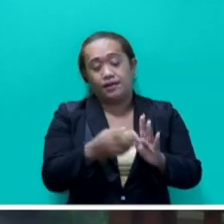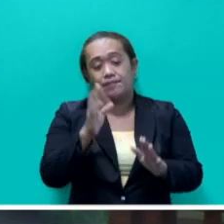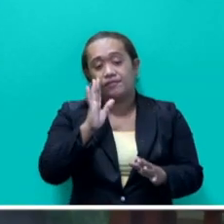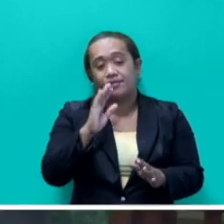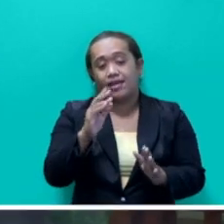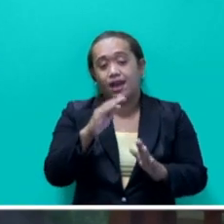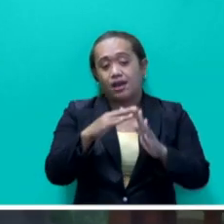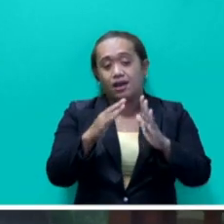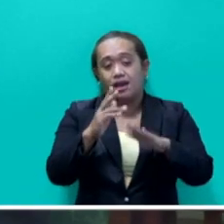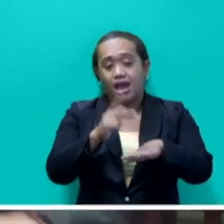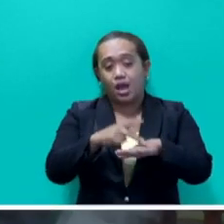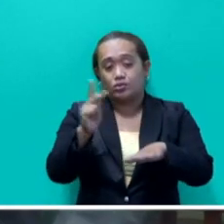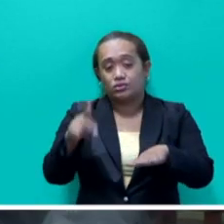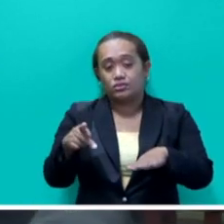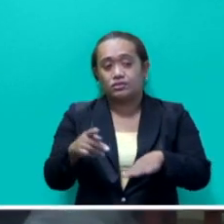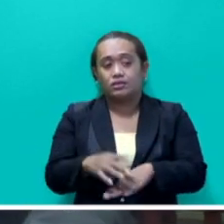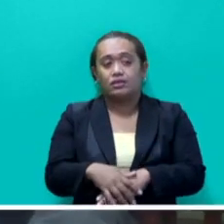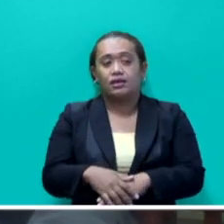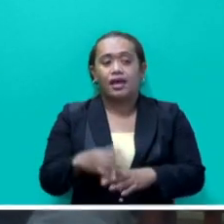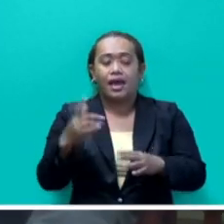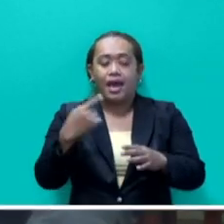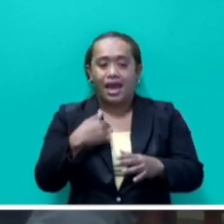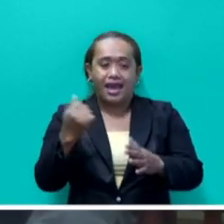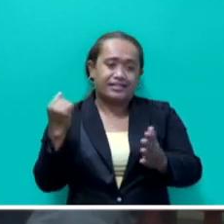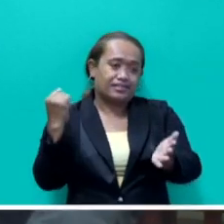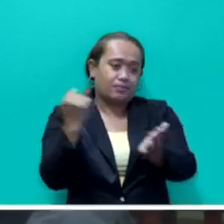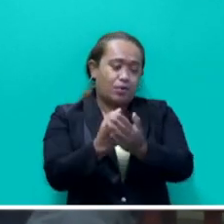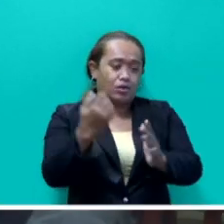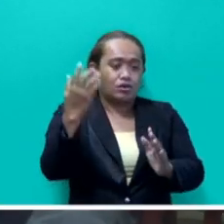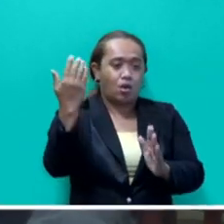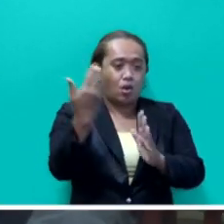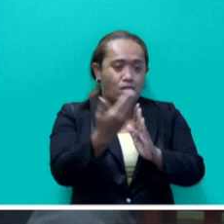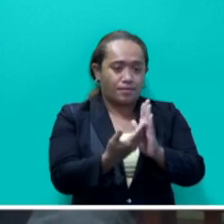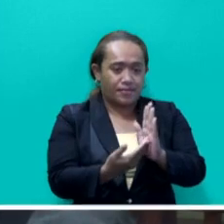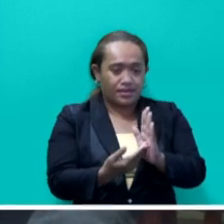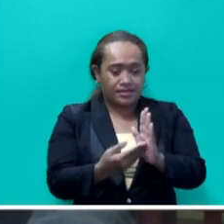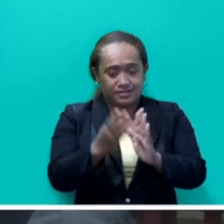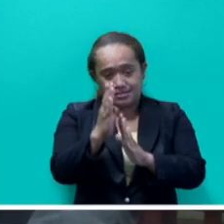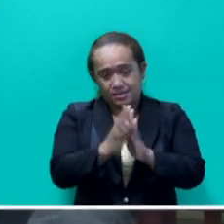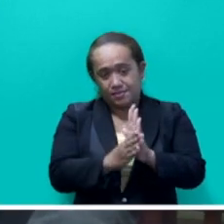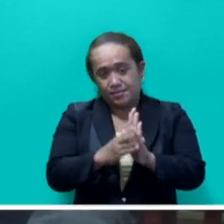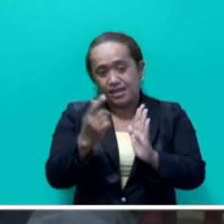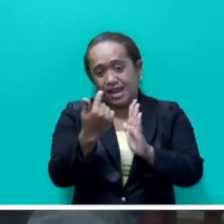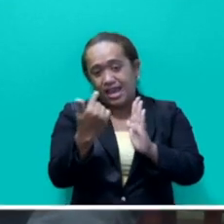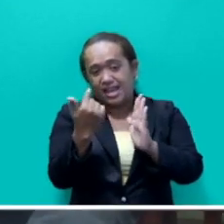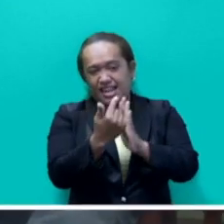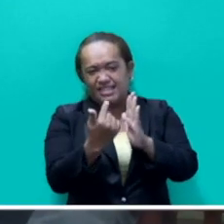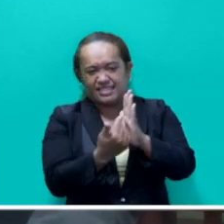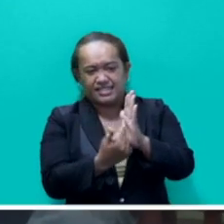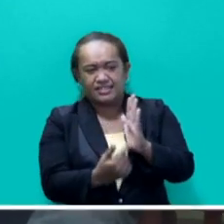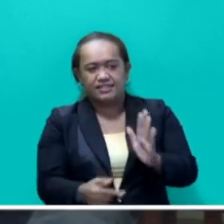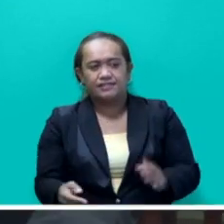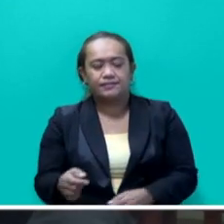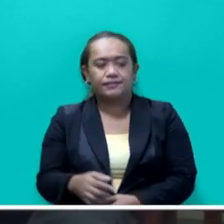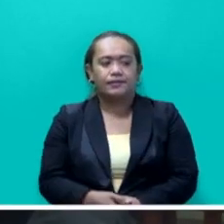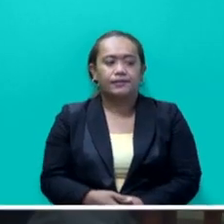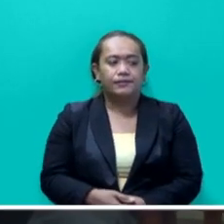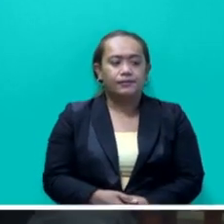Let me say that I support all the bills that has been listed, and if I make a particular mention